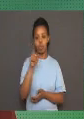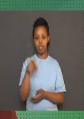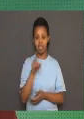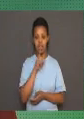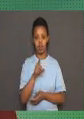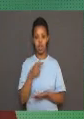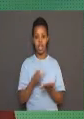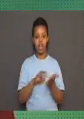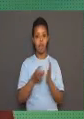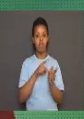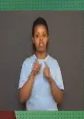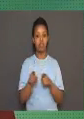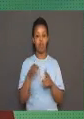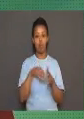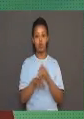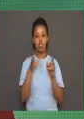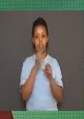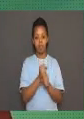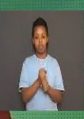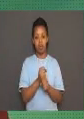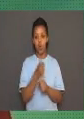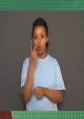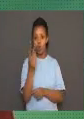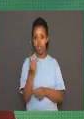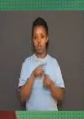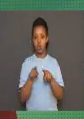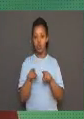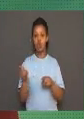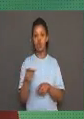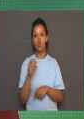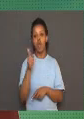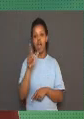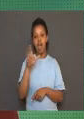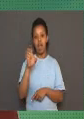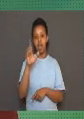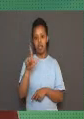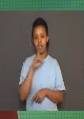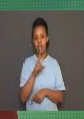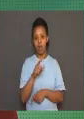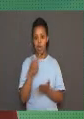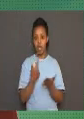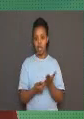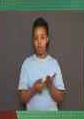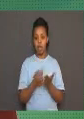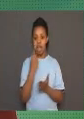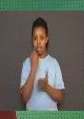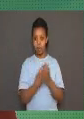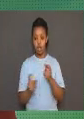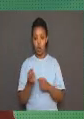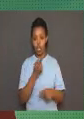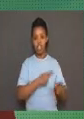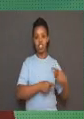means that it carries two different alleles at a particular genetic